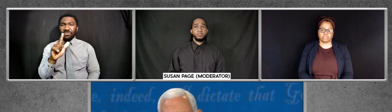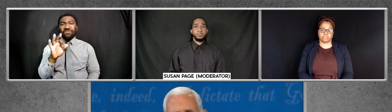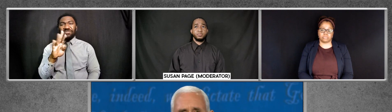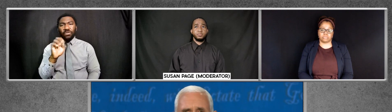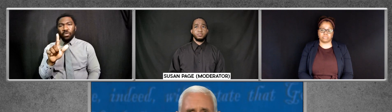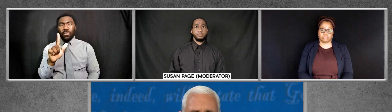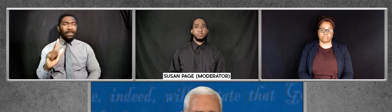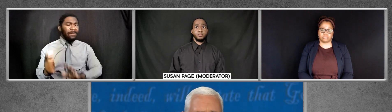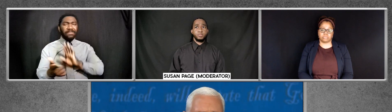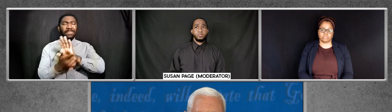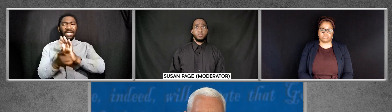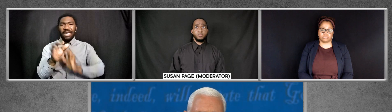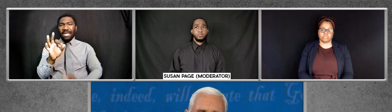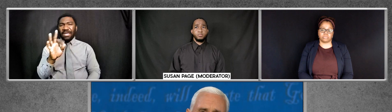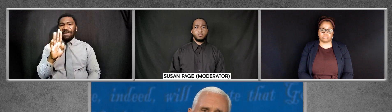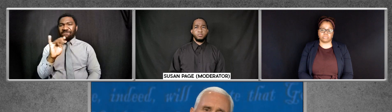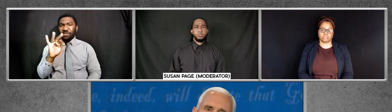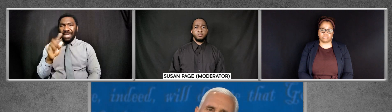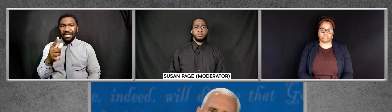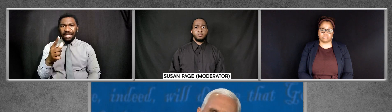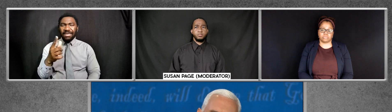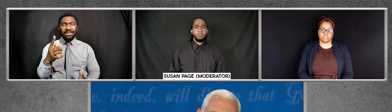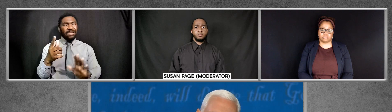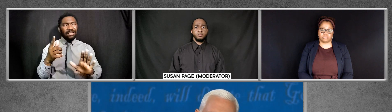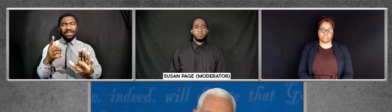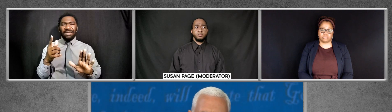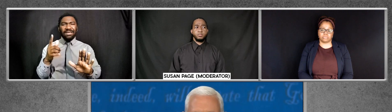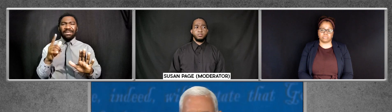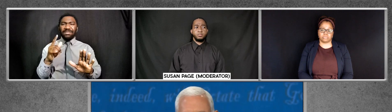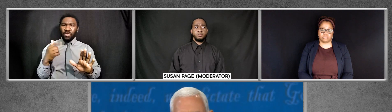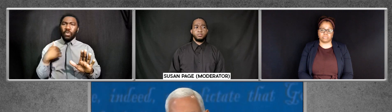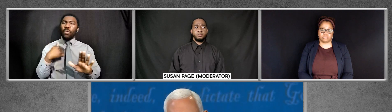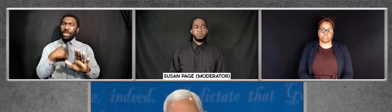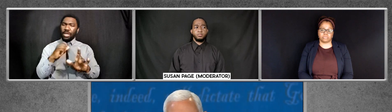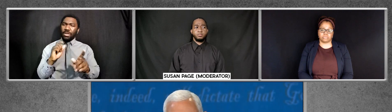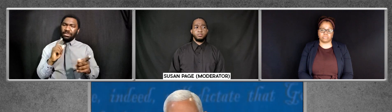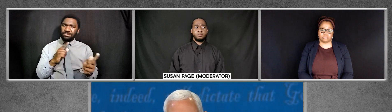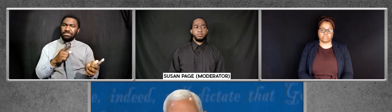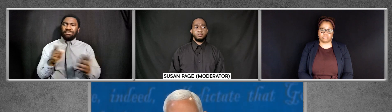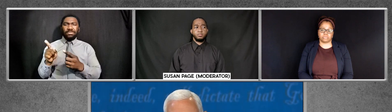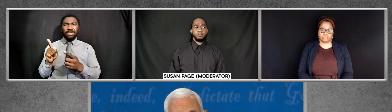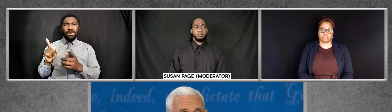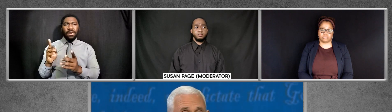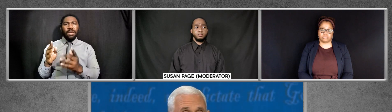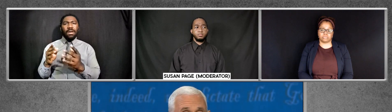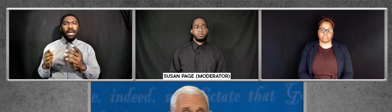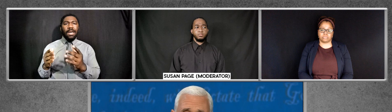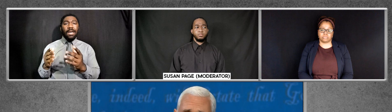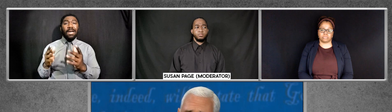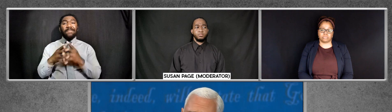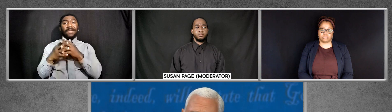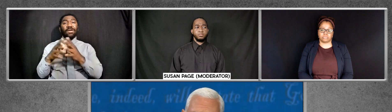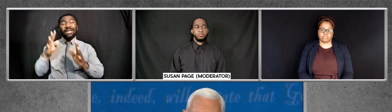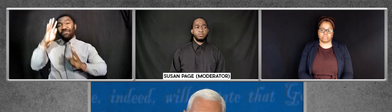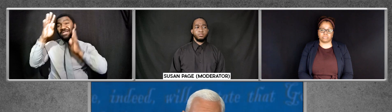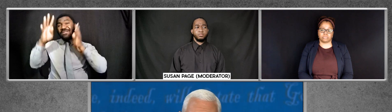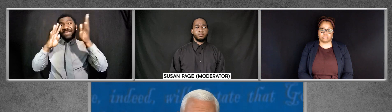by creating the kind of American innovation, we're actually steering toward a stronger and better environment. With regard to